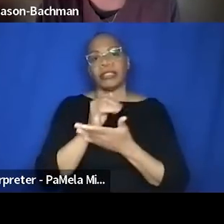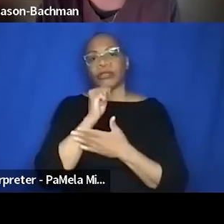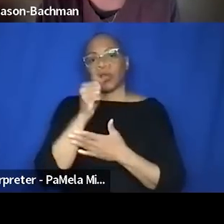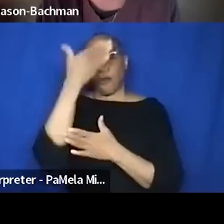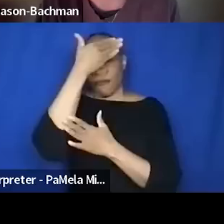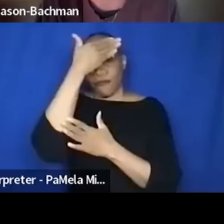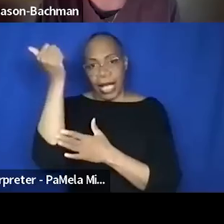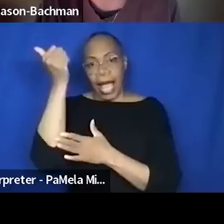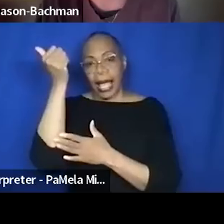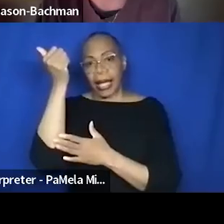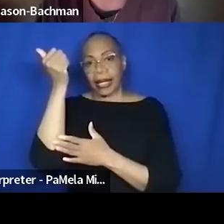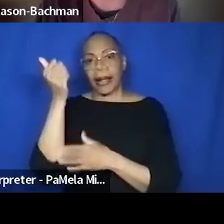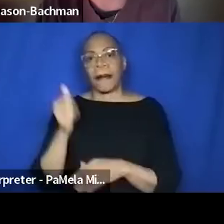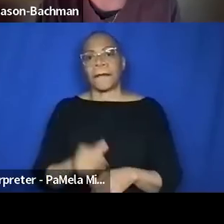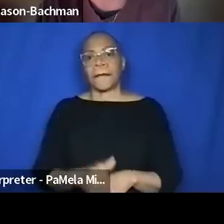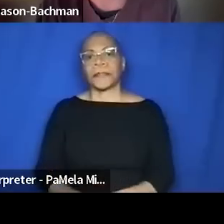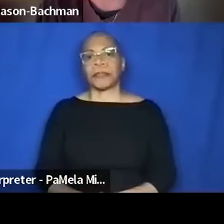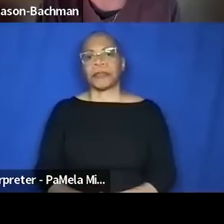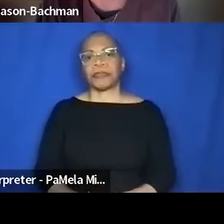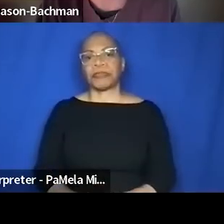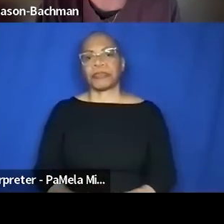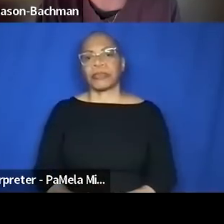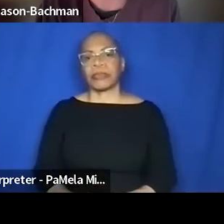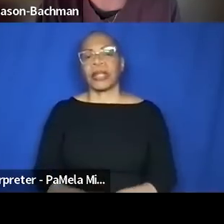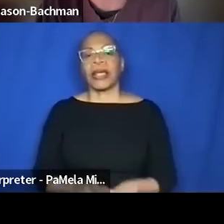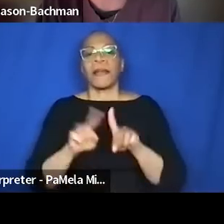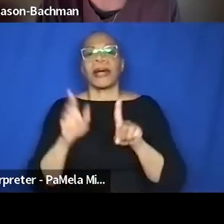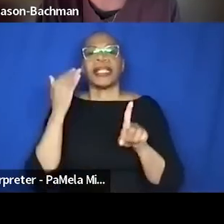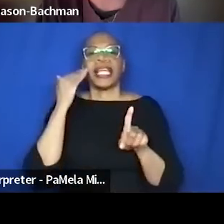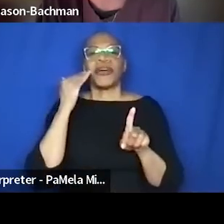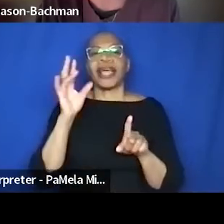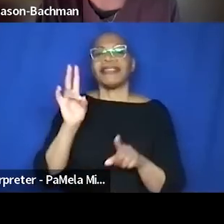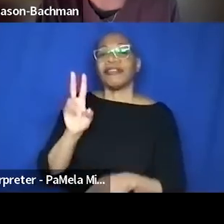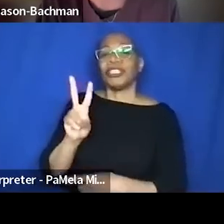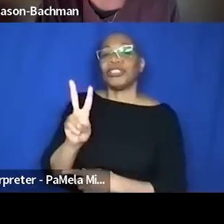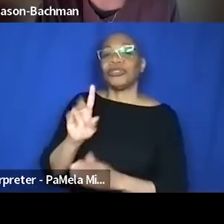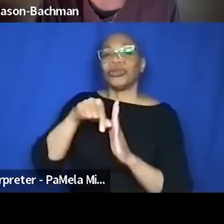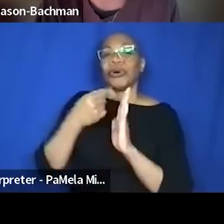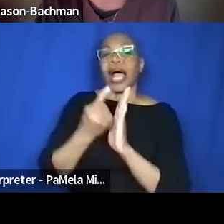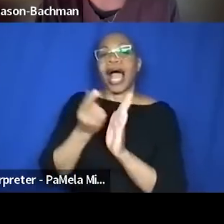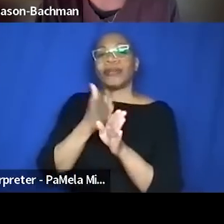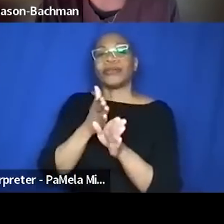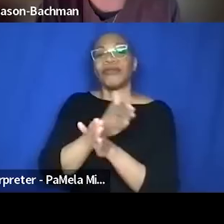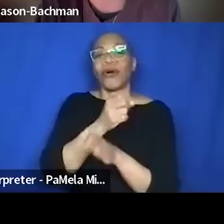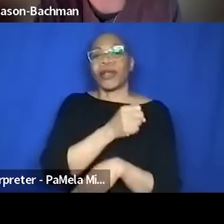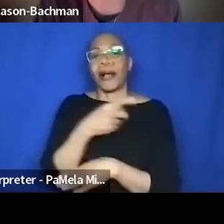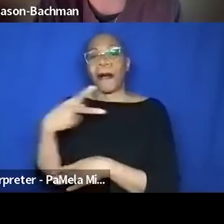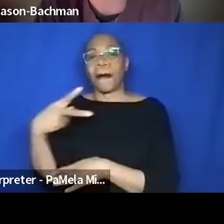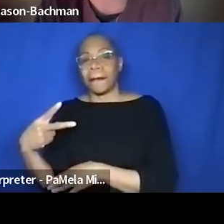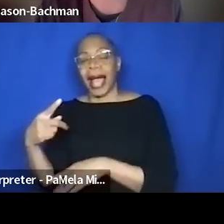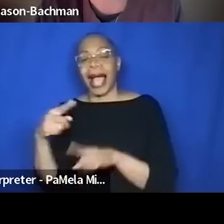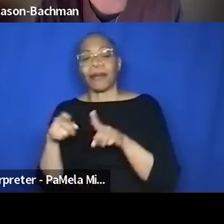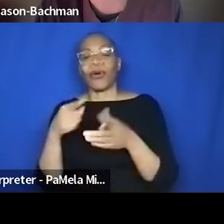But they'll run them off one encampment, and they'll turn around and go across the street, and they know that they got 72 hours there before they can hunker up and come back, and they just move back